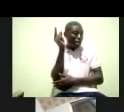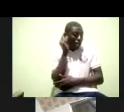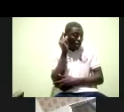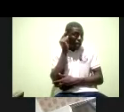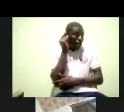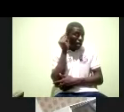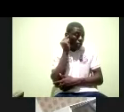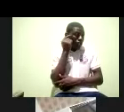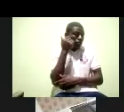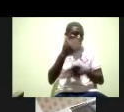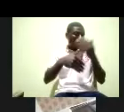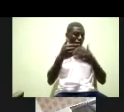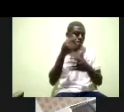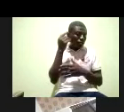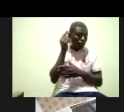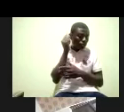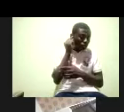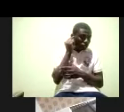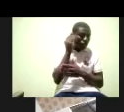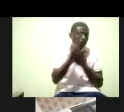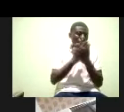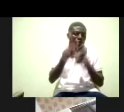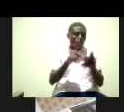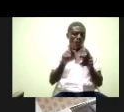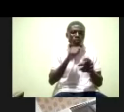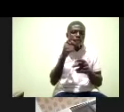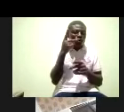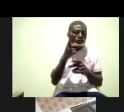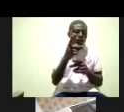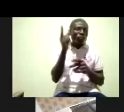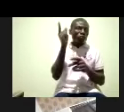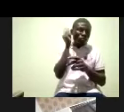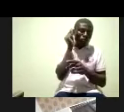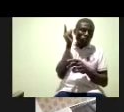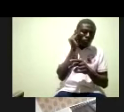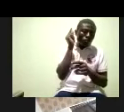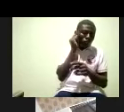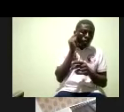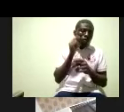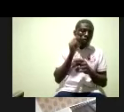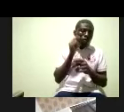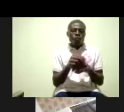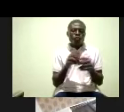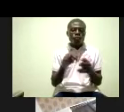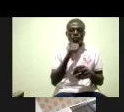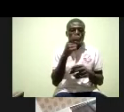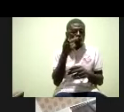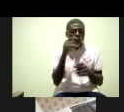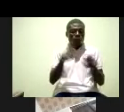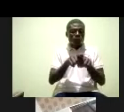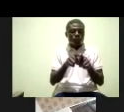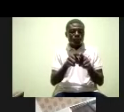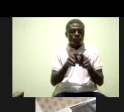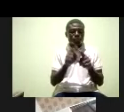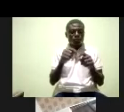overlap. Some people do not find central auditory processing disorder to be a separate part. They may find